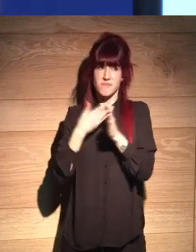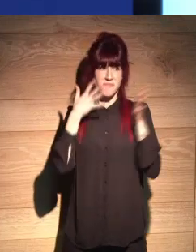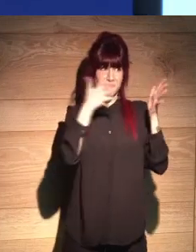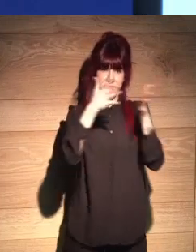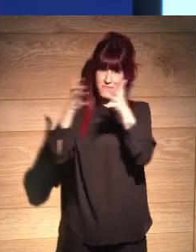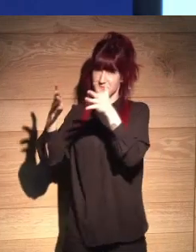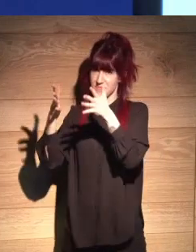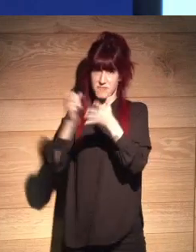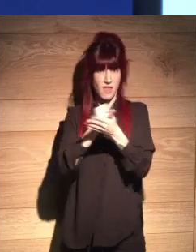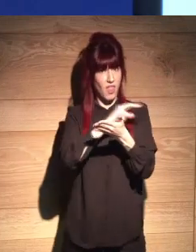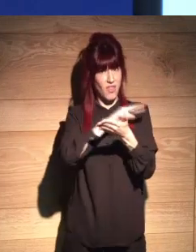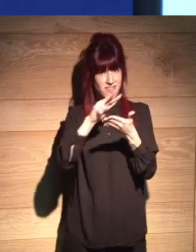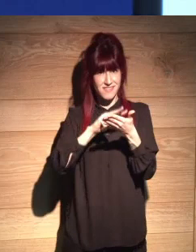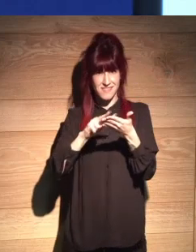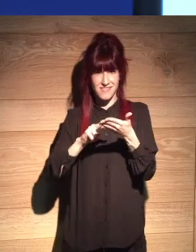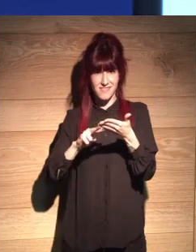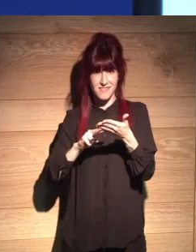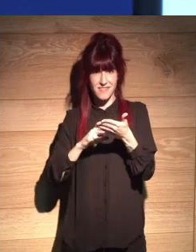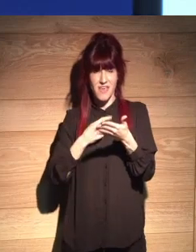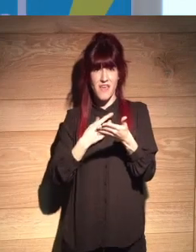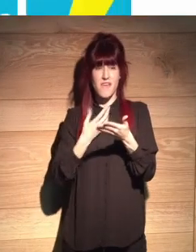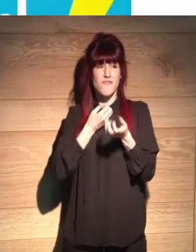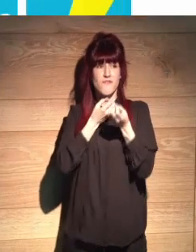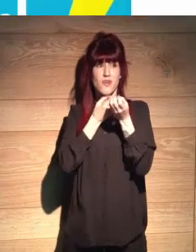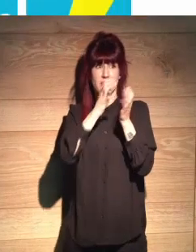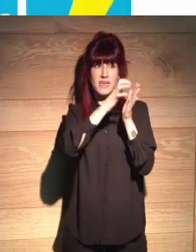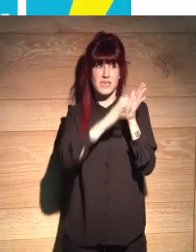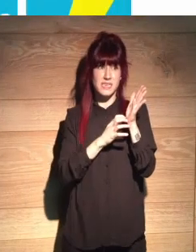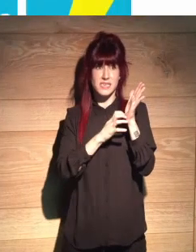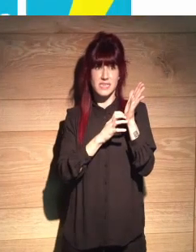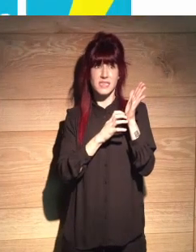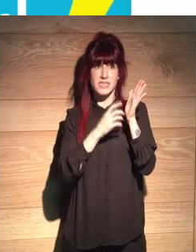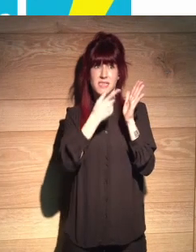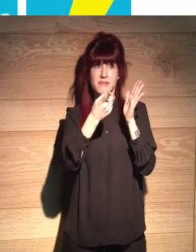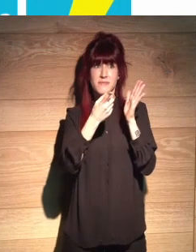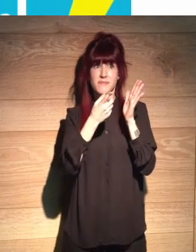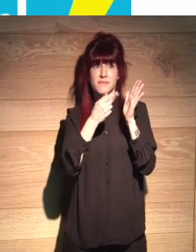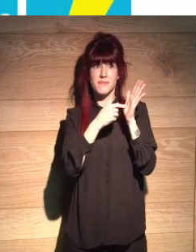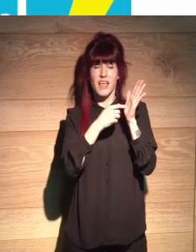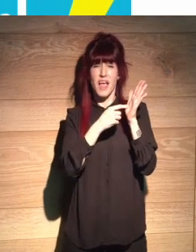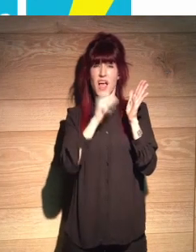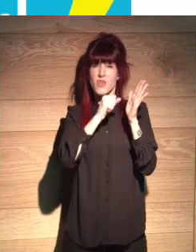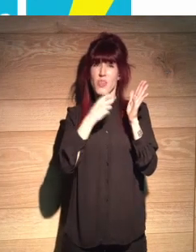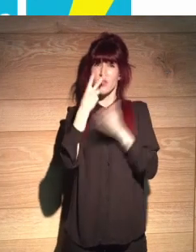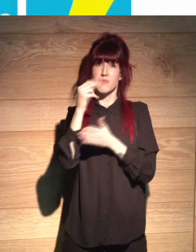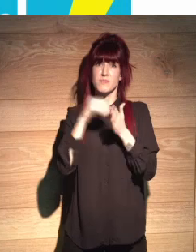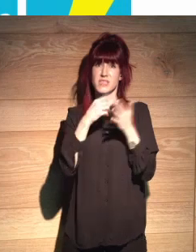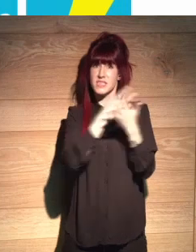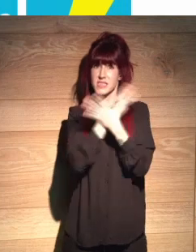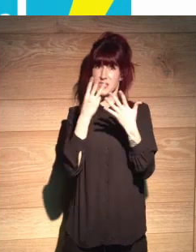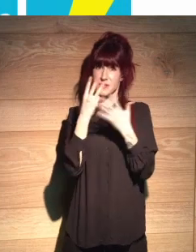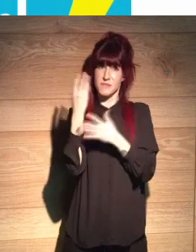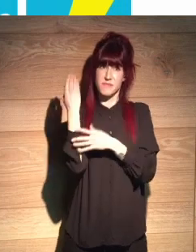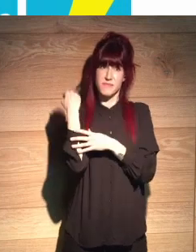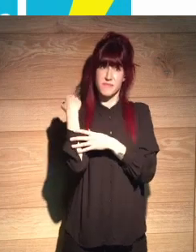the McKinsey report that is quite recently from 2018, Delivering Through